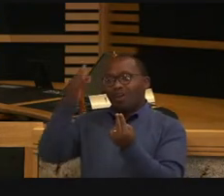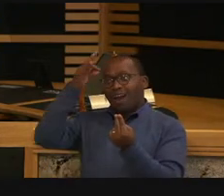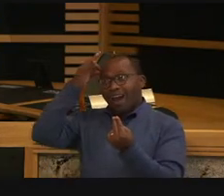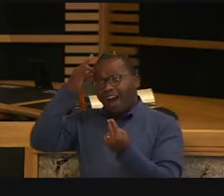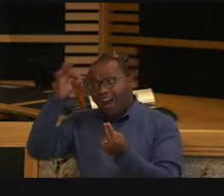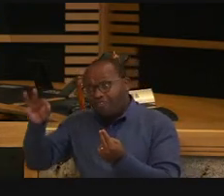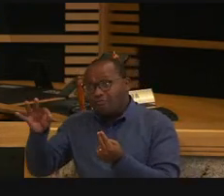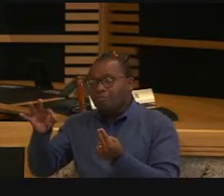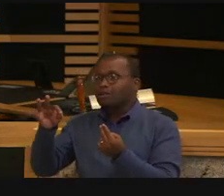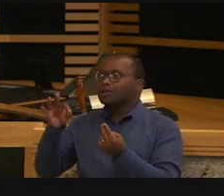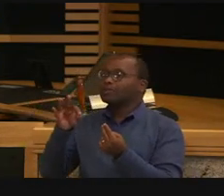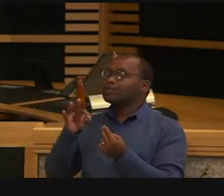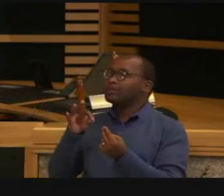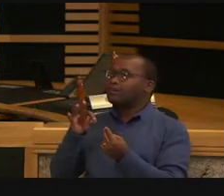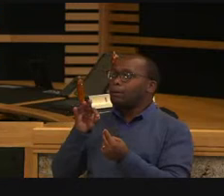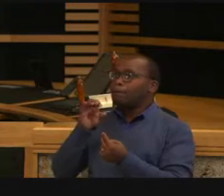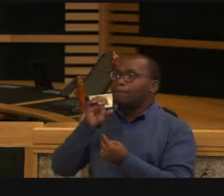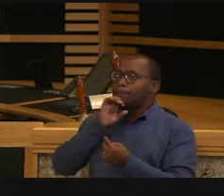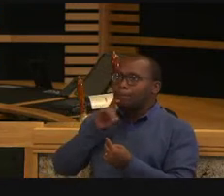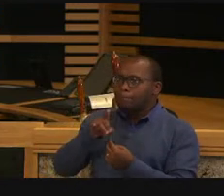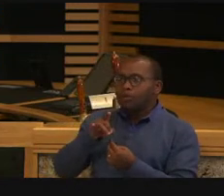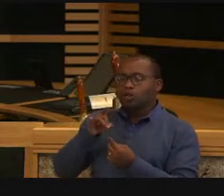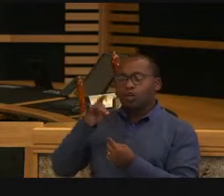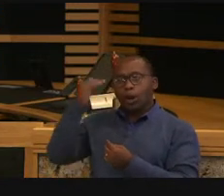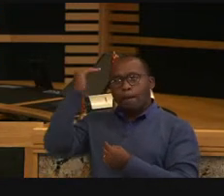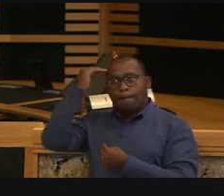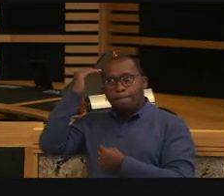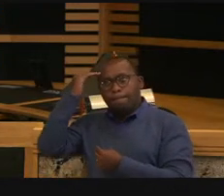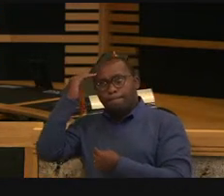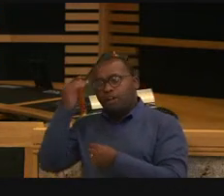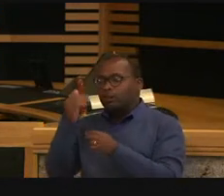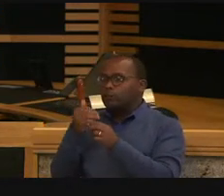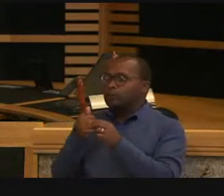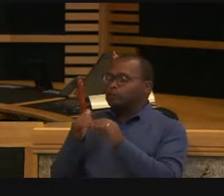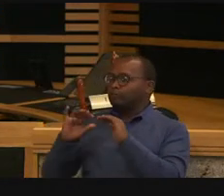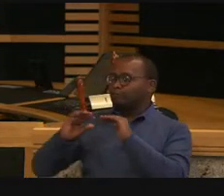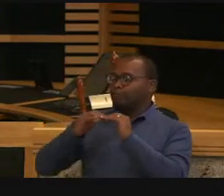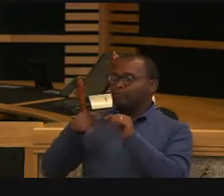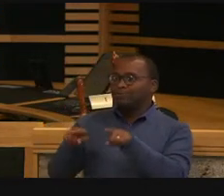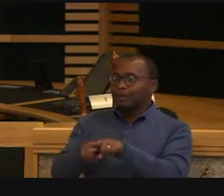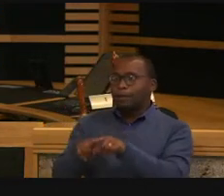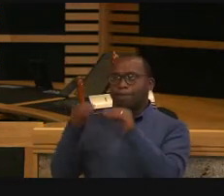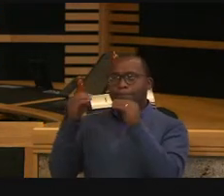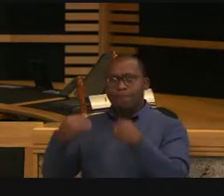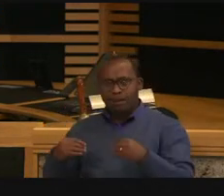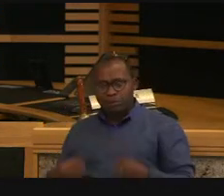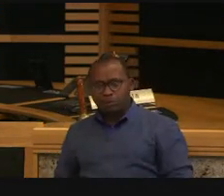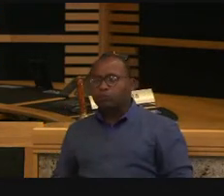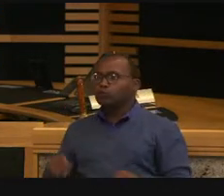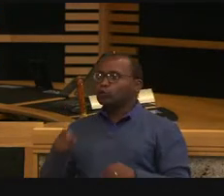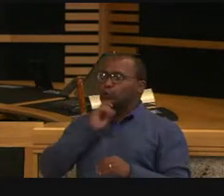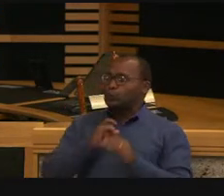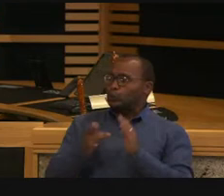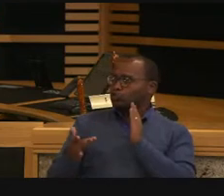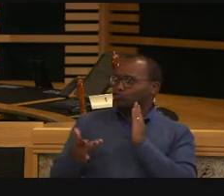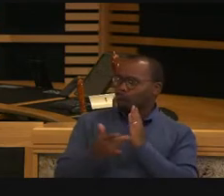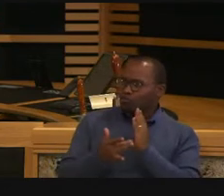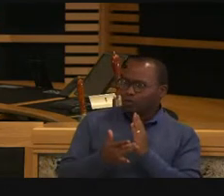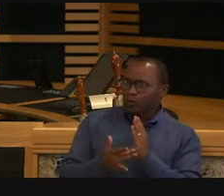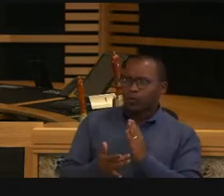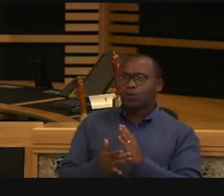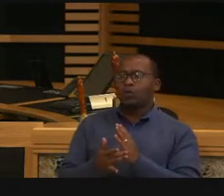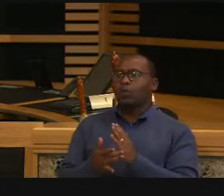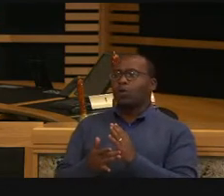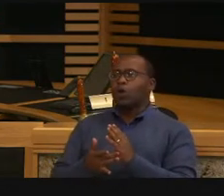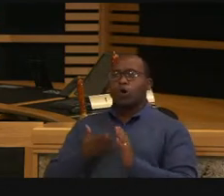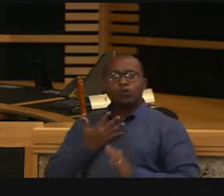are a government that are business-centered, they are agile and digitally enabled. They inspire people